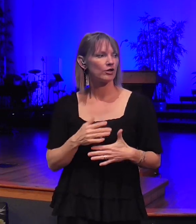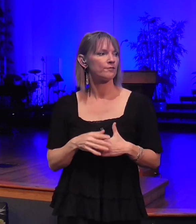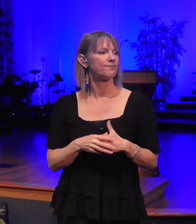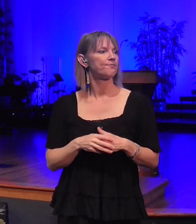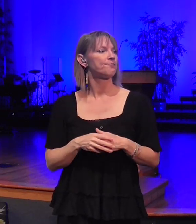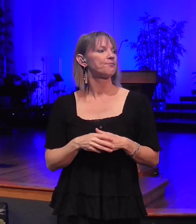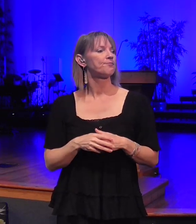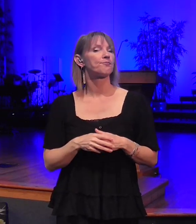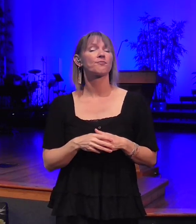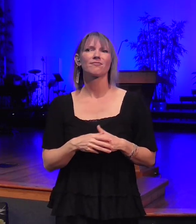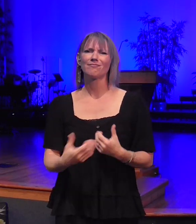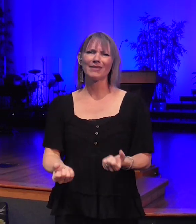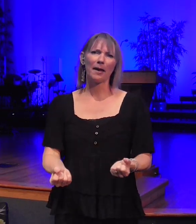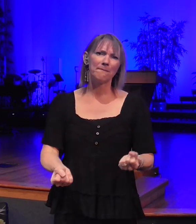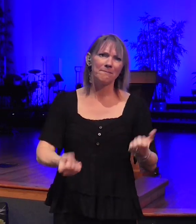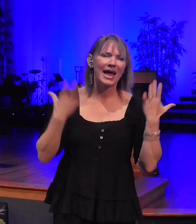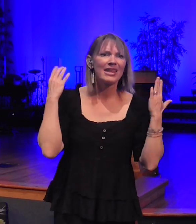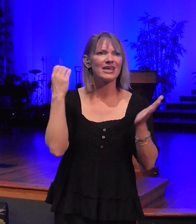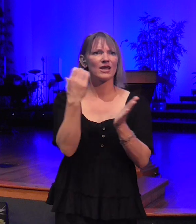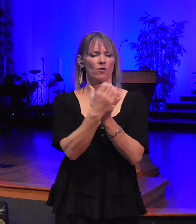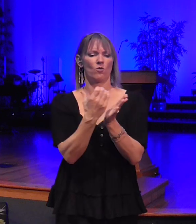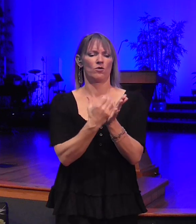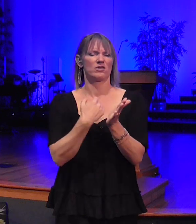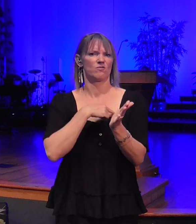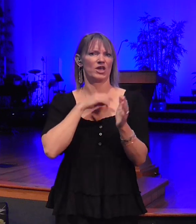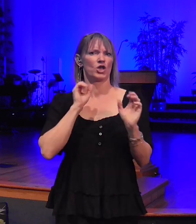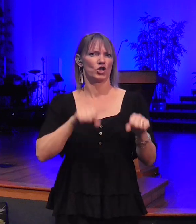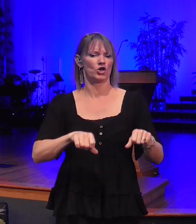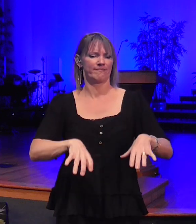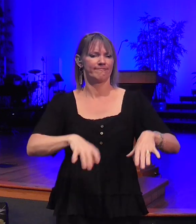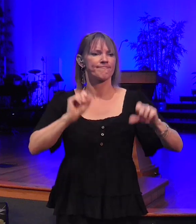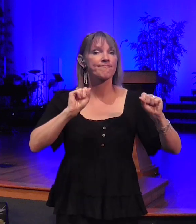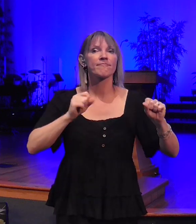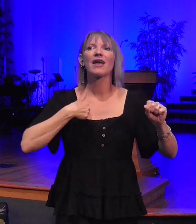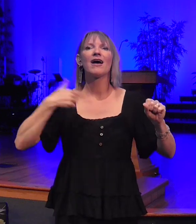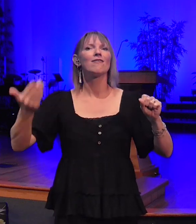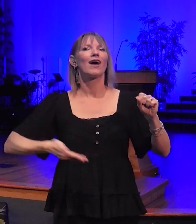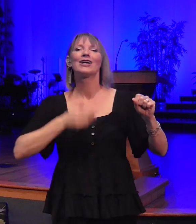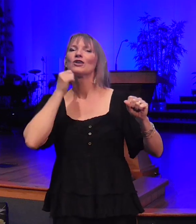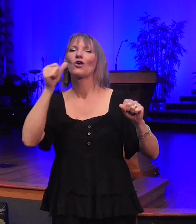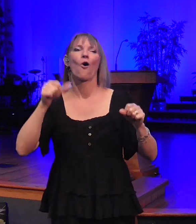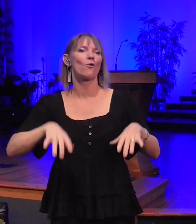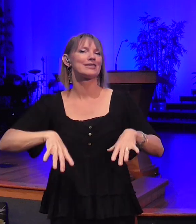There are so many courses we can enter in, and I invite you not to take a full load.